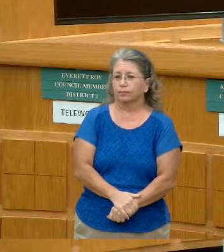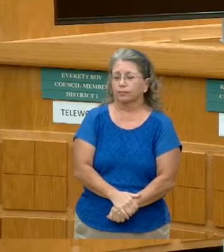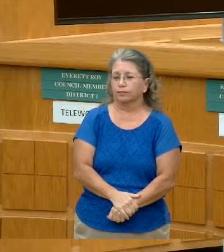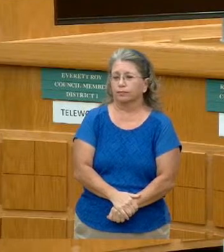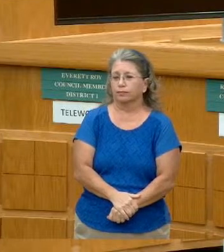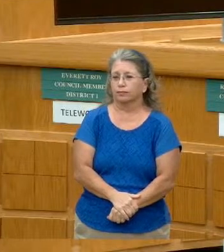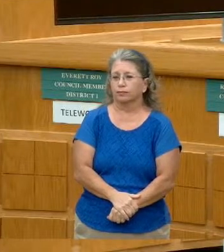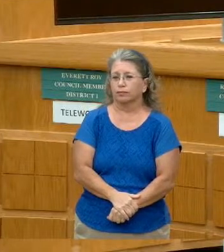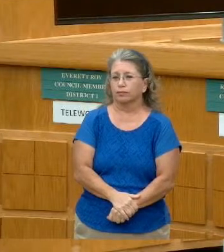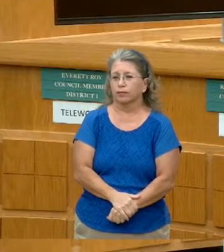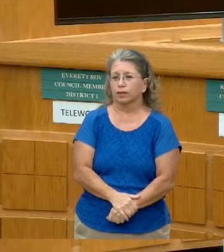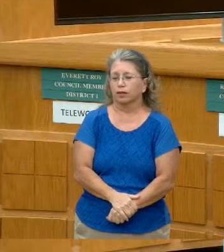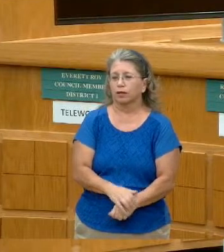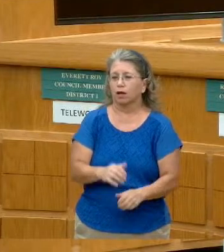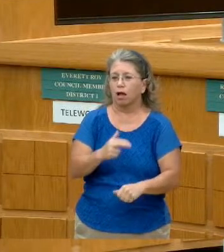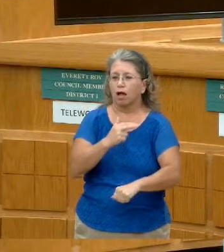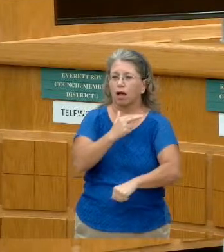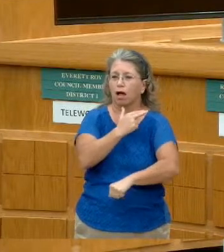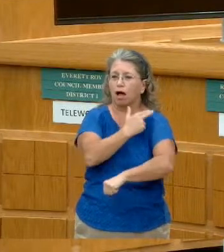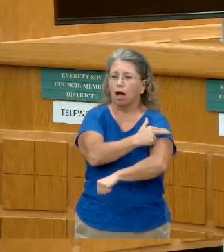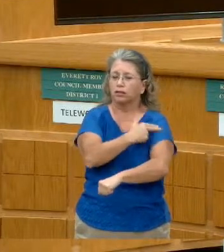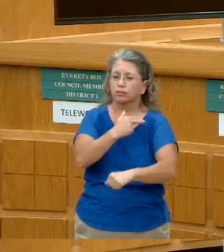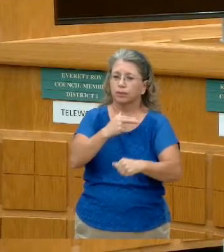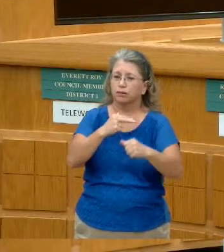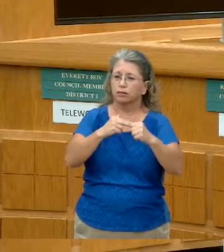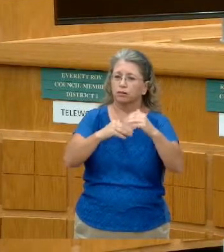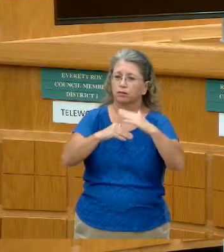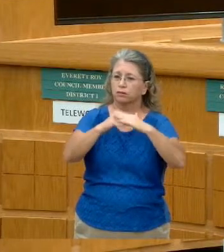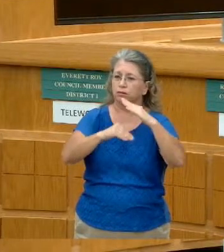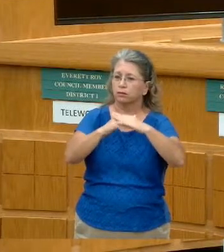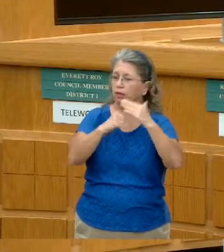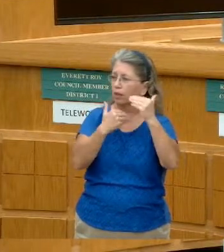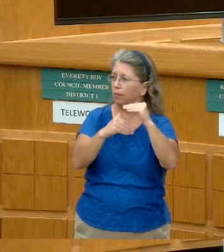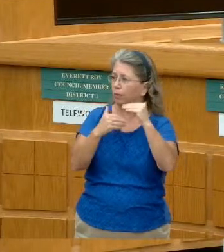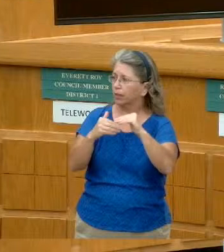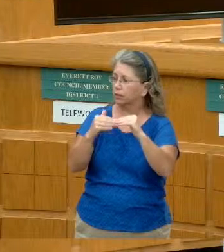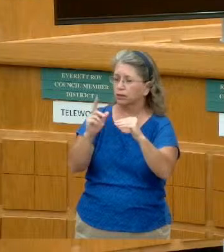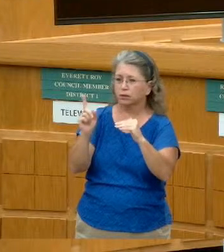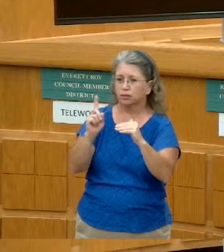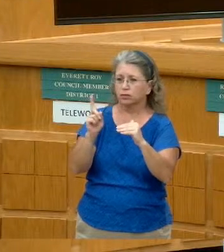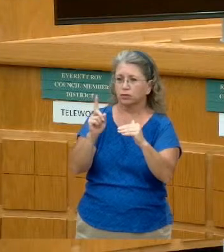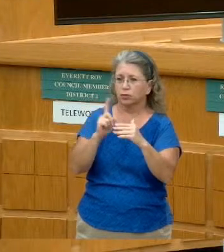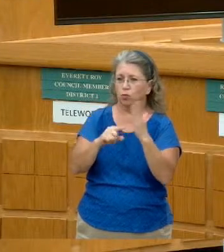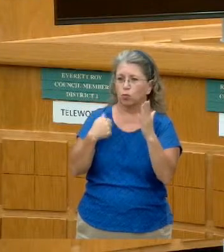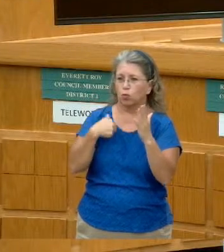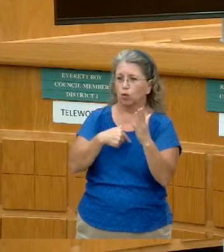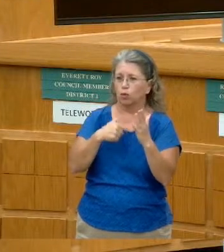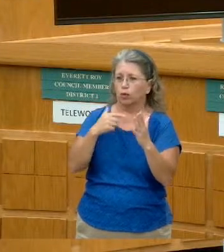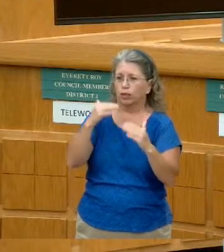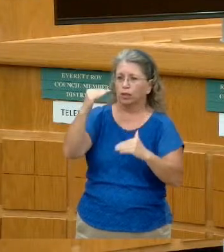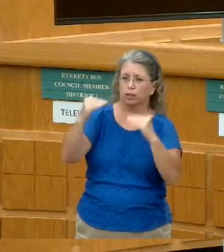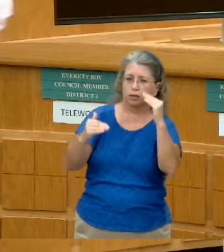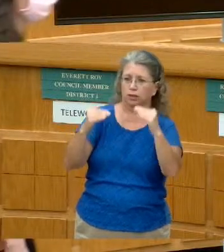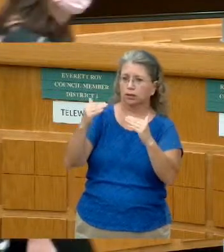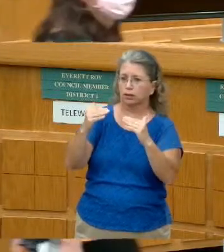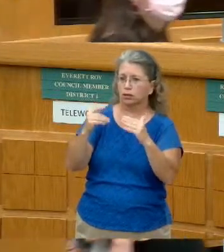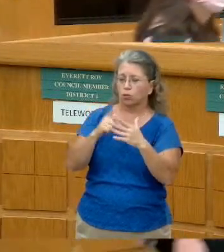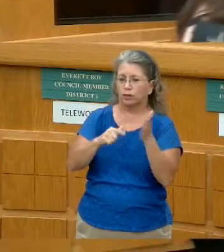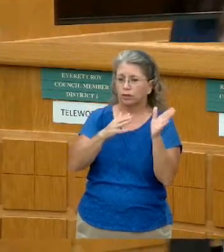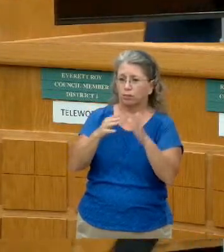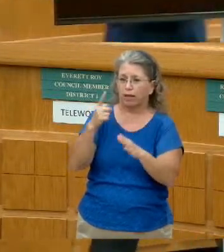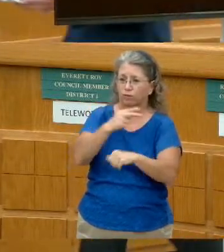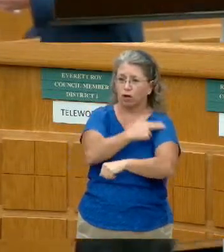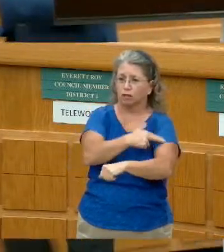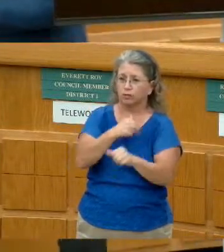As far as hospital capacity, where do we fall in that, and what are the hospital's plans to keep up with the increasing numbers of